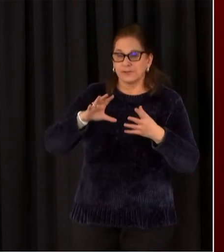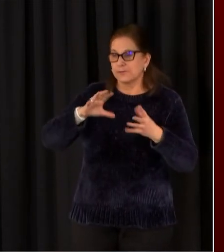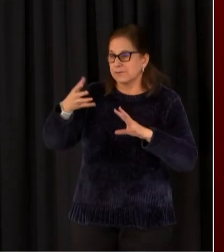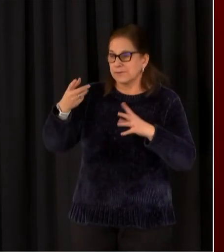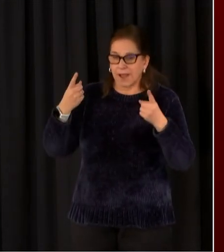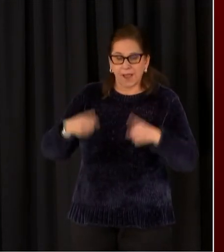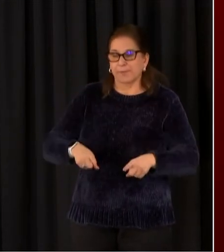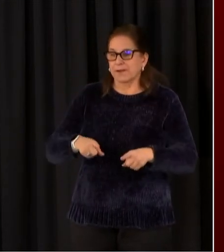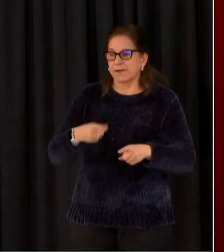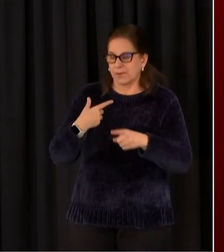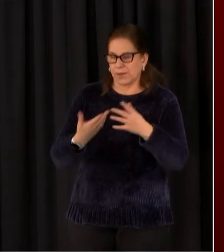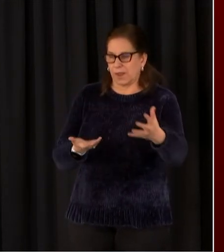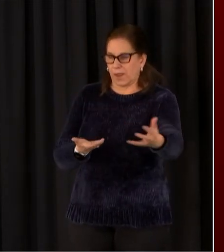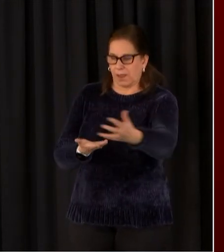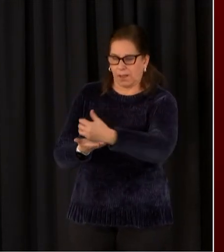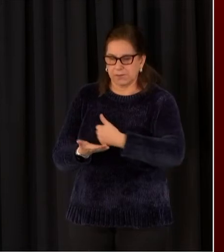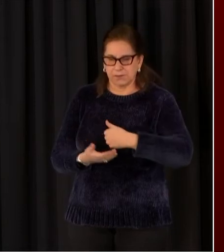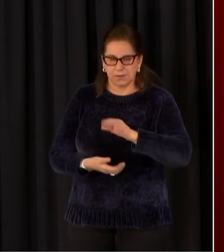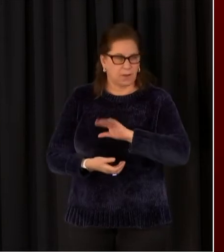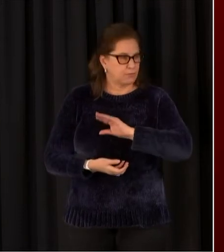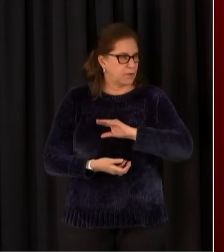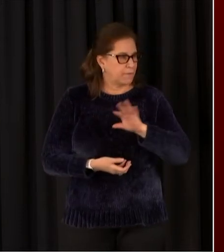the Congress has,